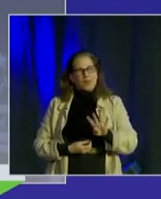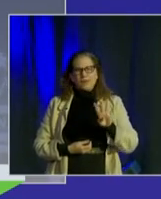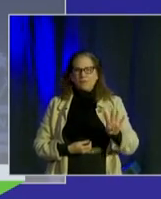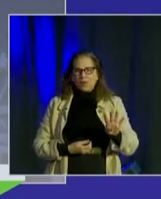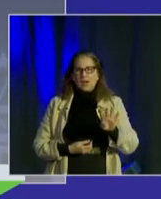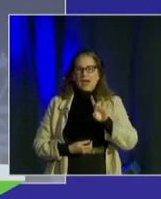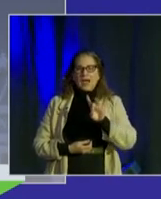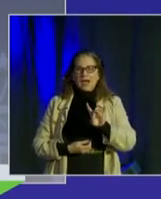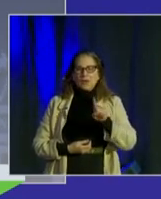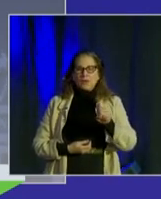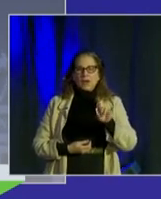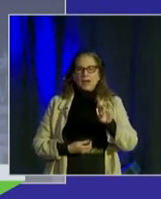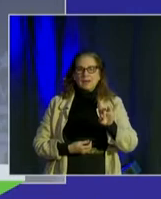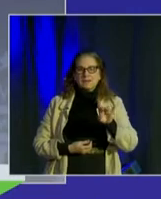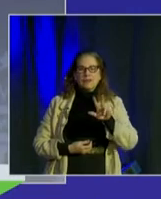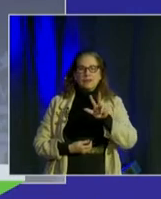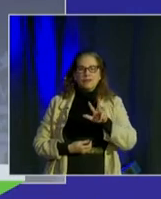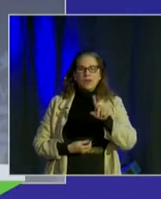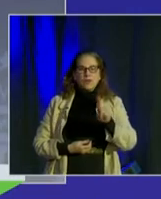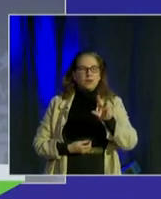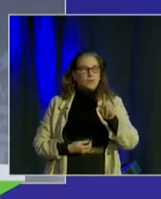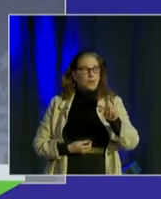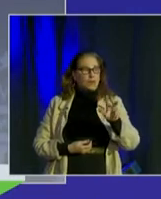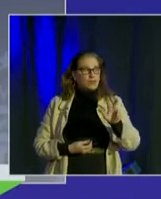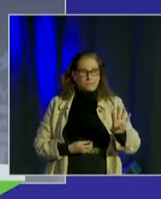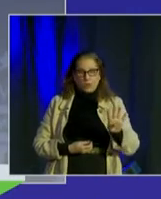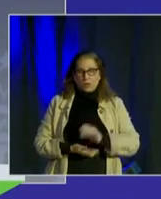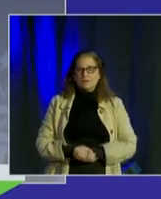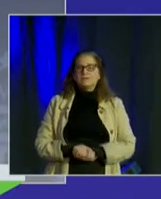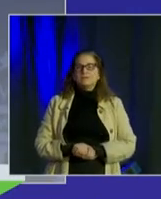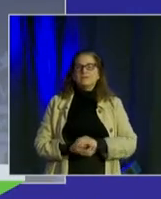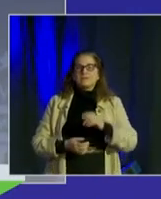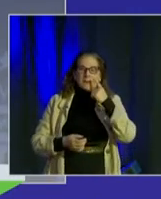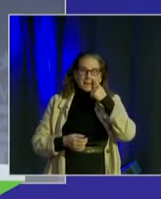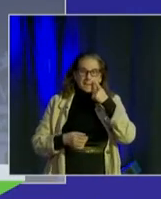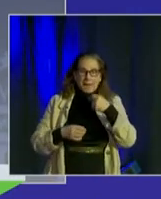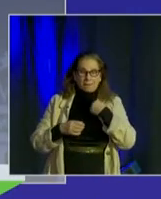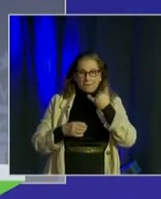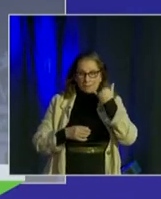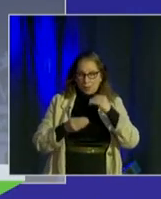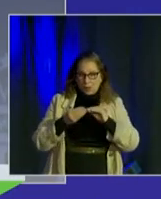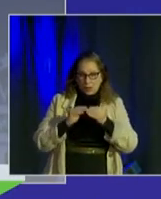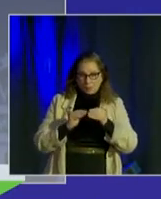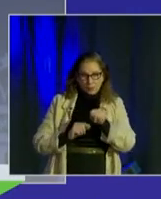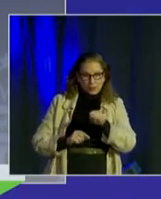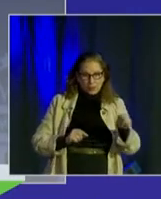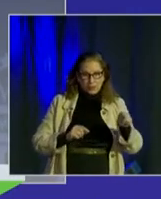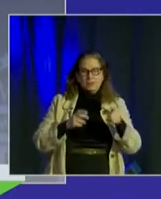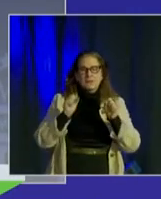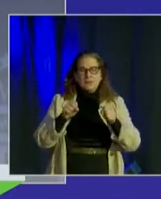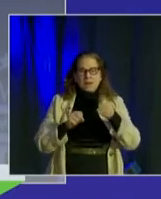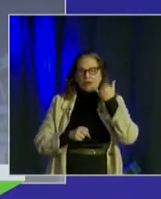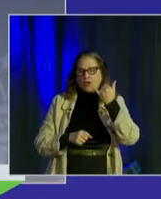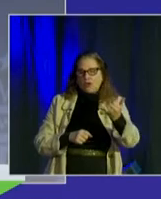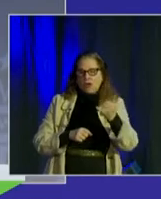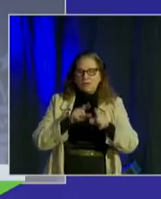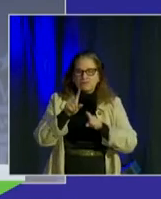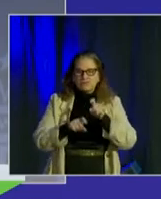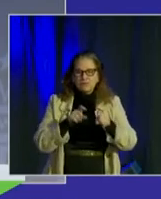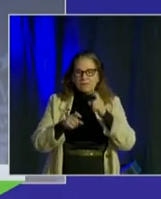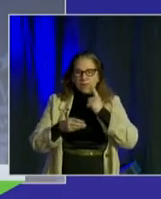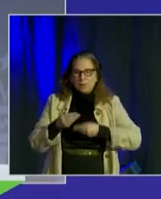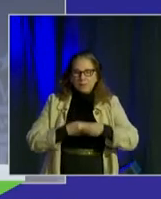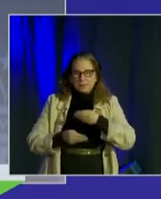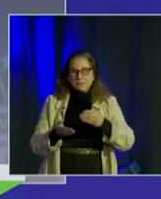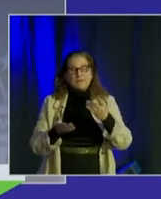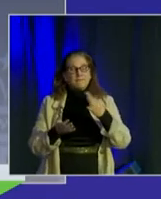844-881-1314. It's on the bottom of your screen as well, to ask your budget questions of Mayor Bowser. You can dial that number now and press 0, and at any time you'll be able